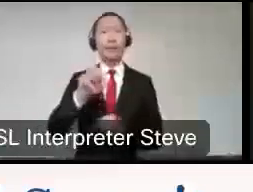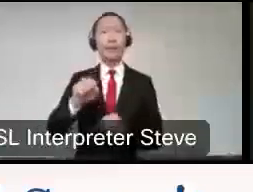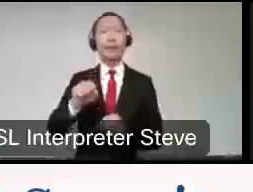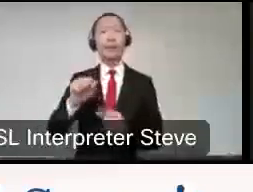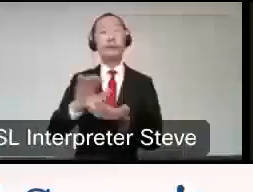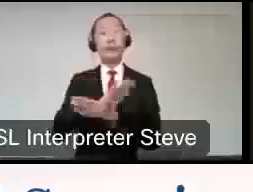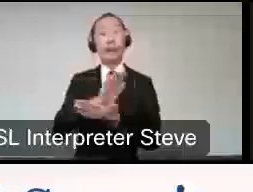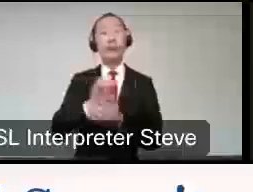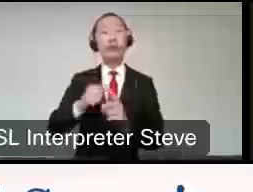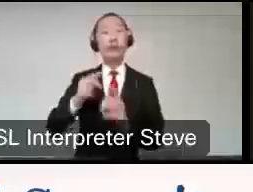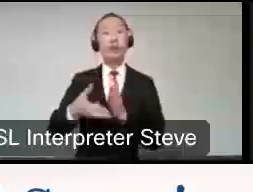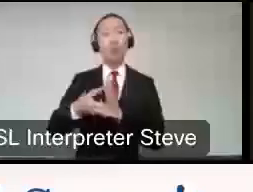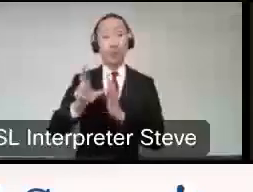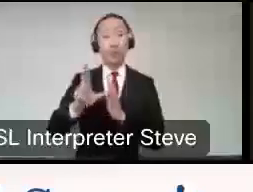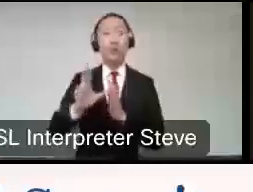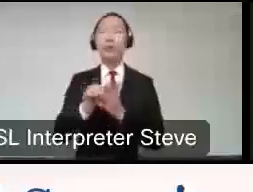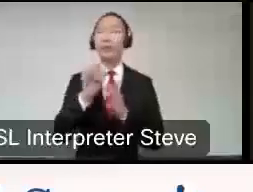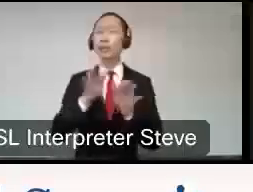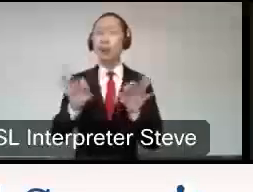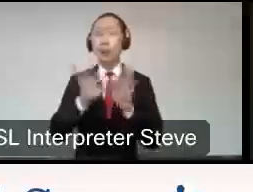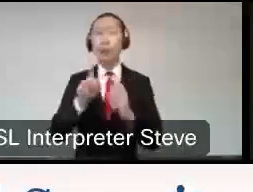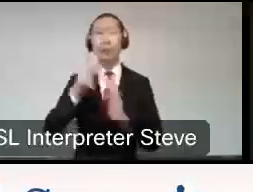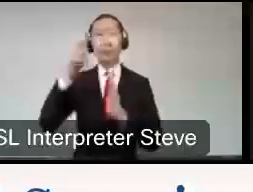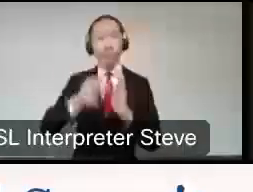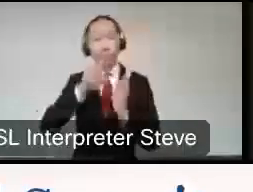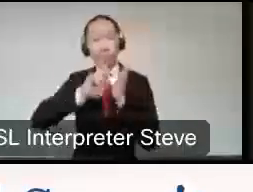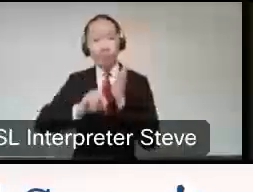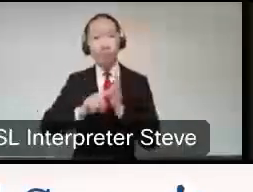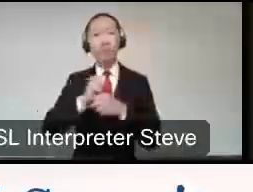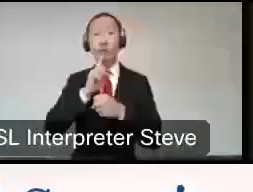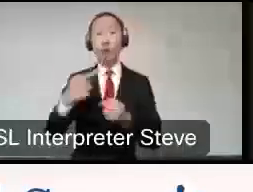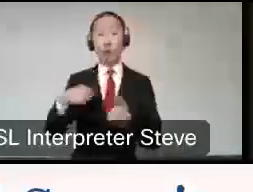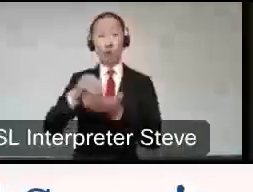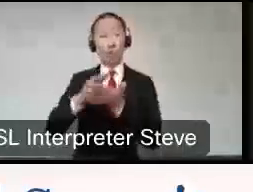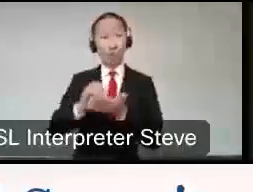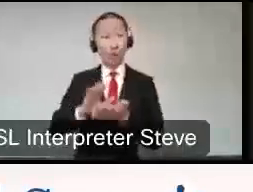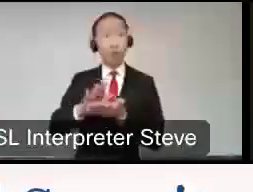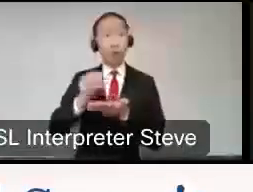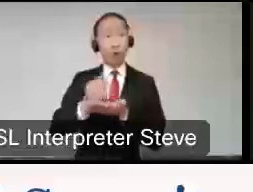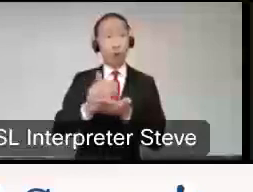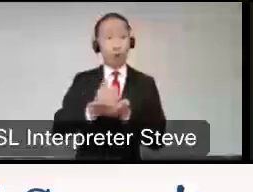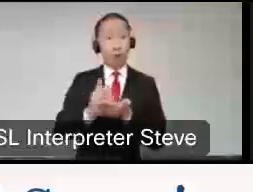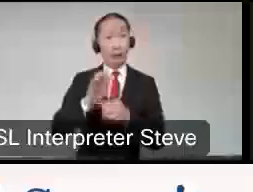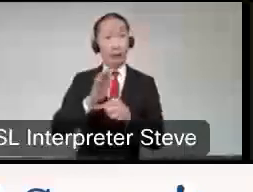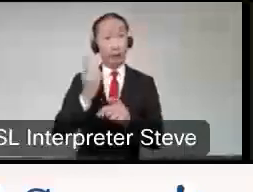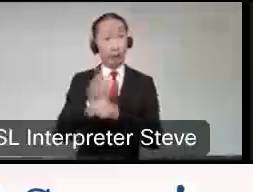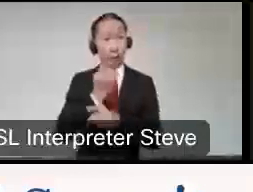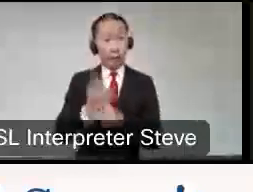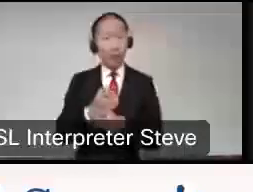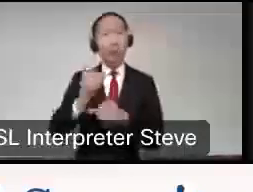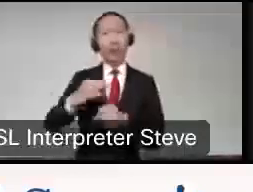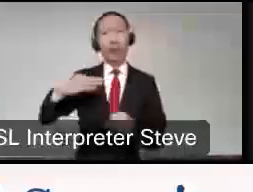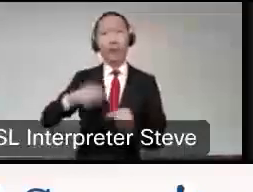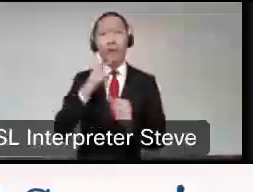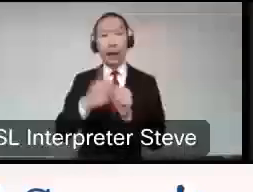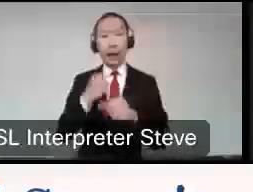review. And again, that's so important to do because we want to make sure that we have your earnings posted correctly and that you are receiving credit for every year that